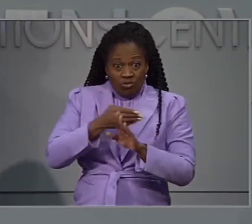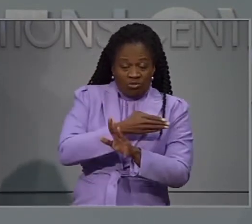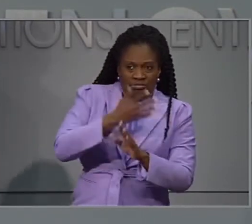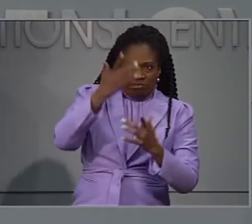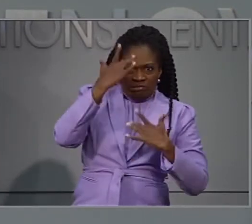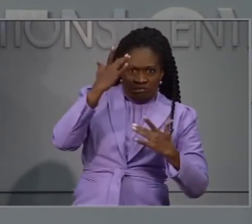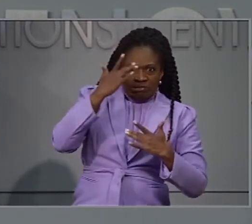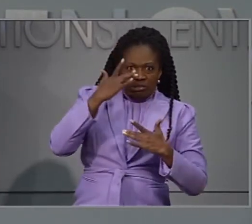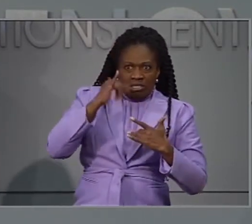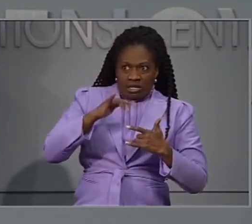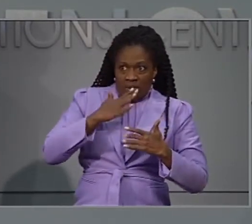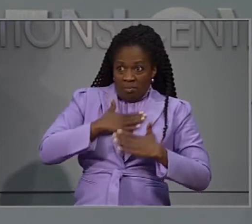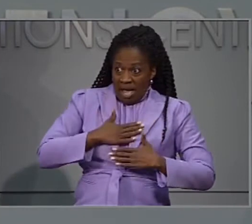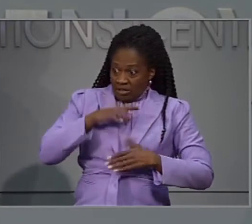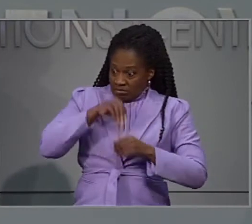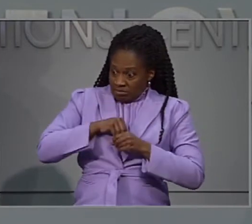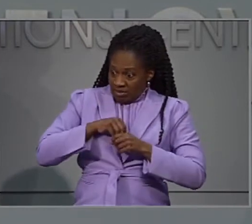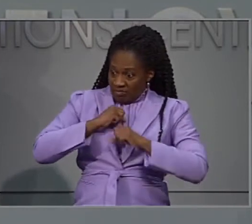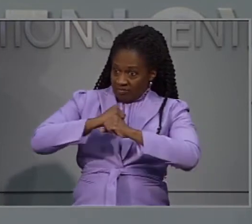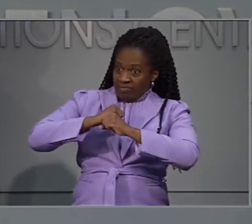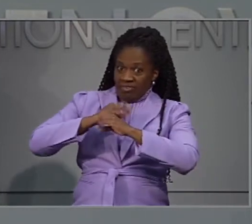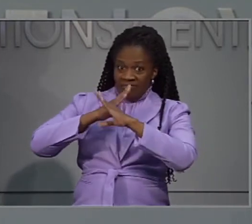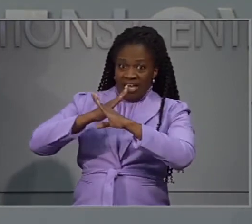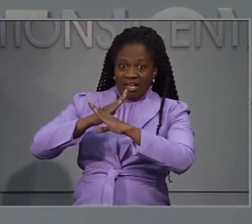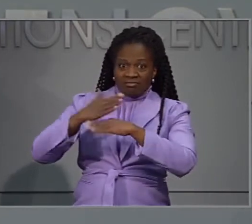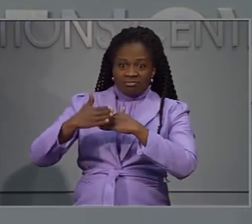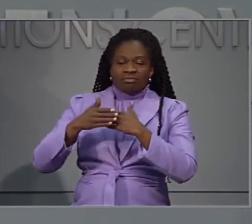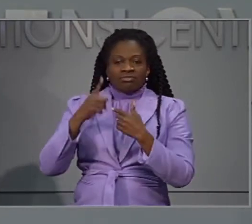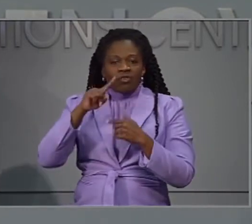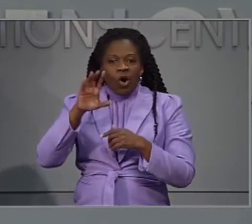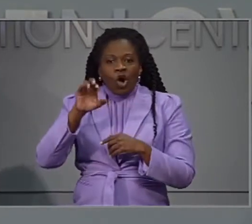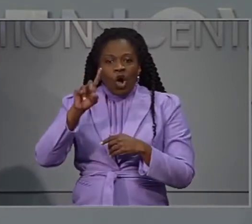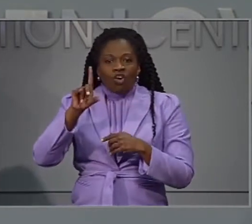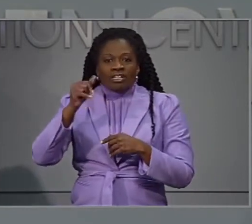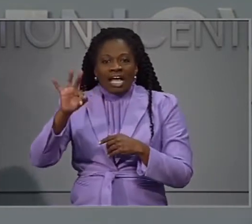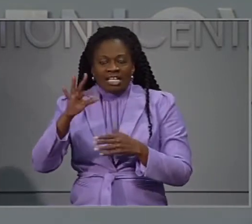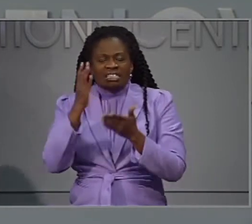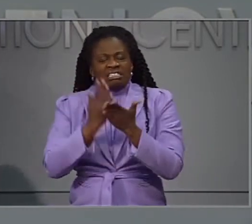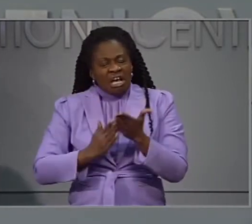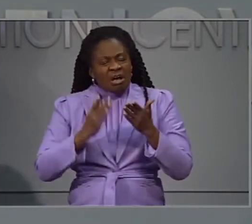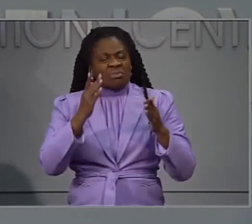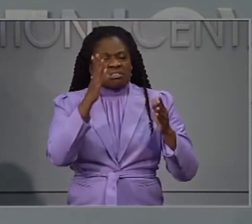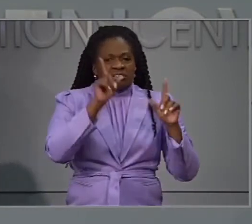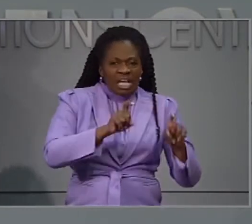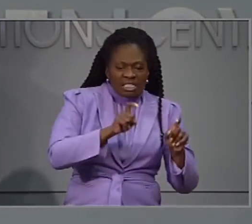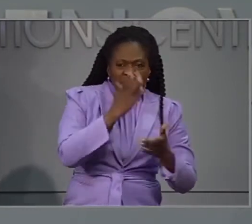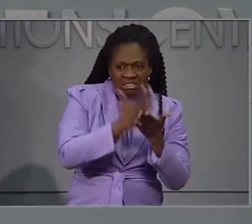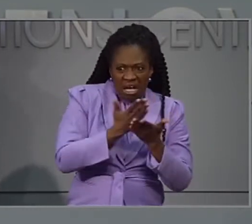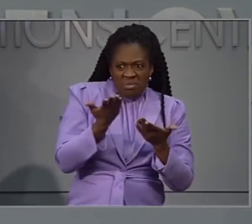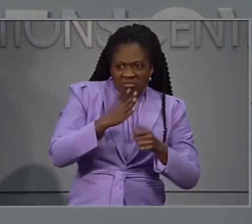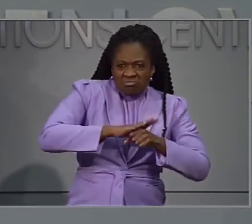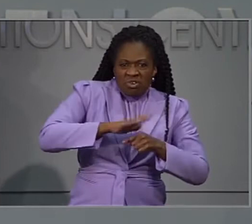have at this point been approved by the FDA, but some are being tested, some even here in North Carolina, to help